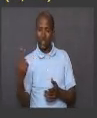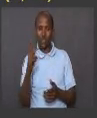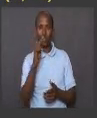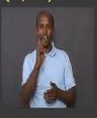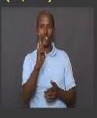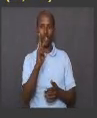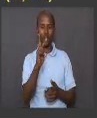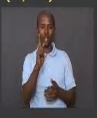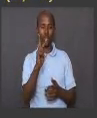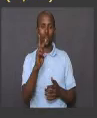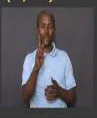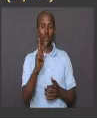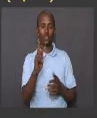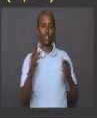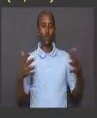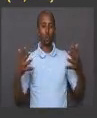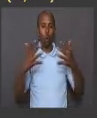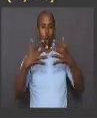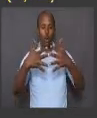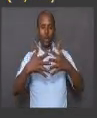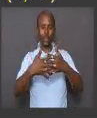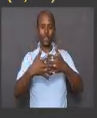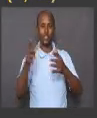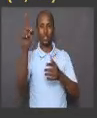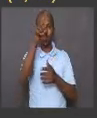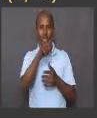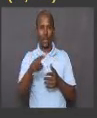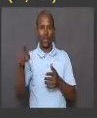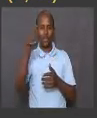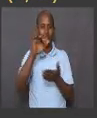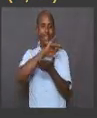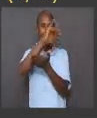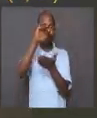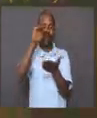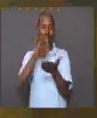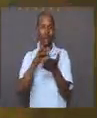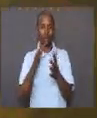K are the coordinates for the circle's center.